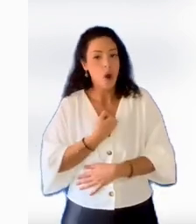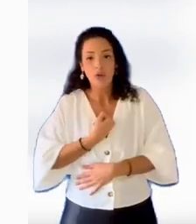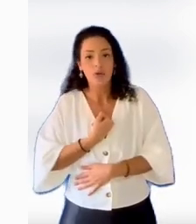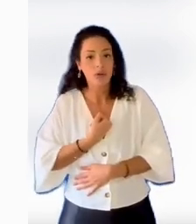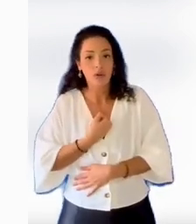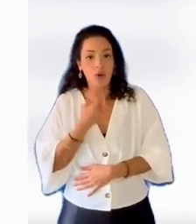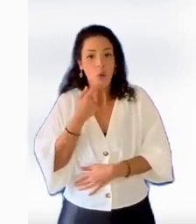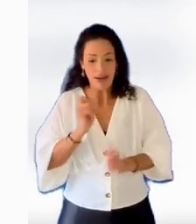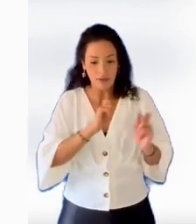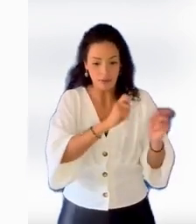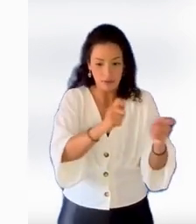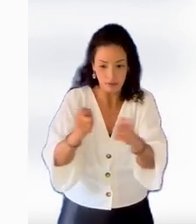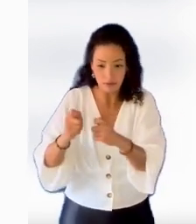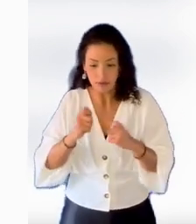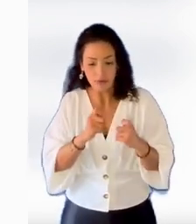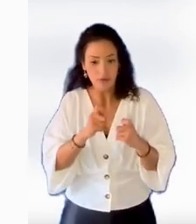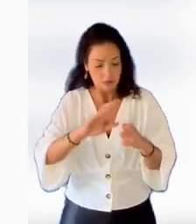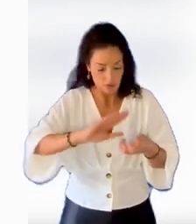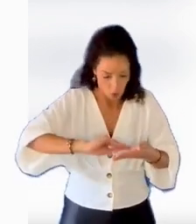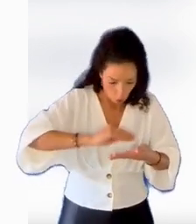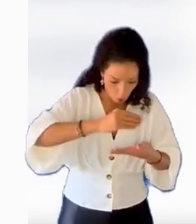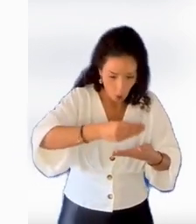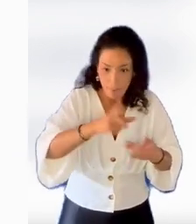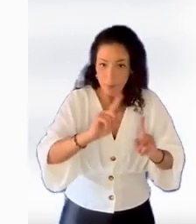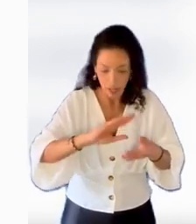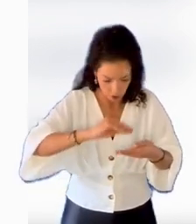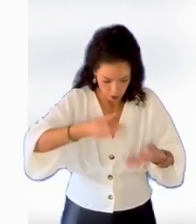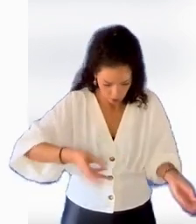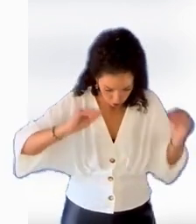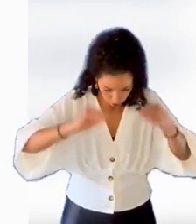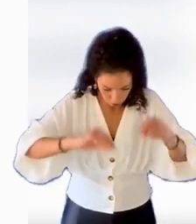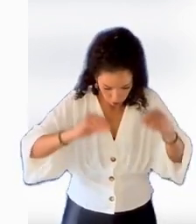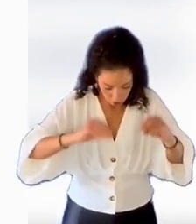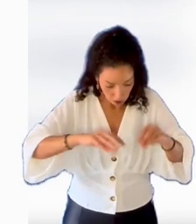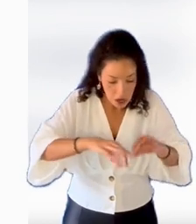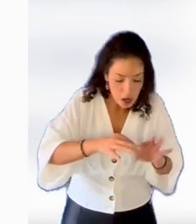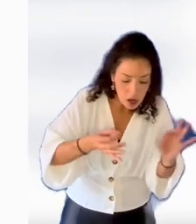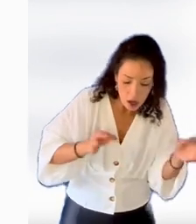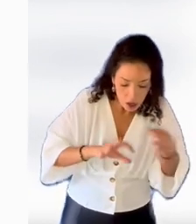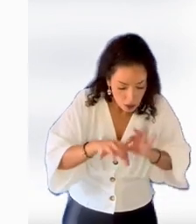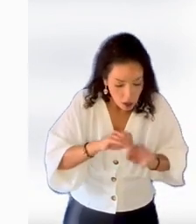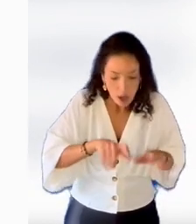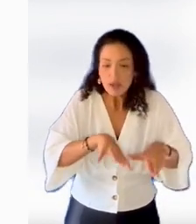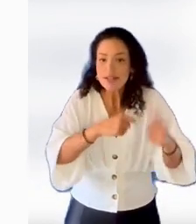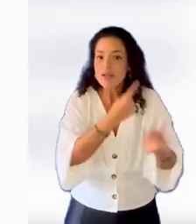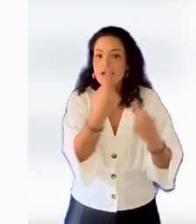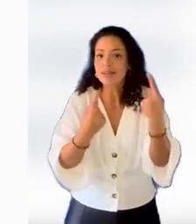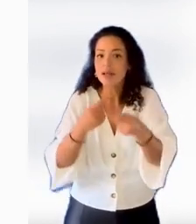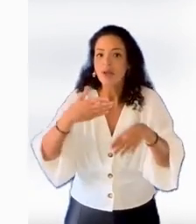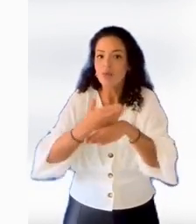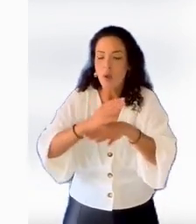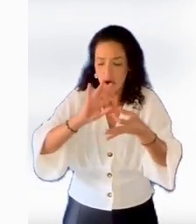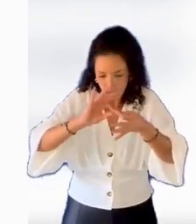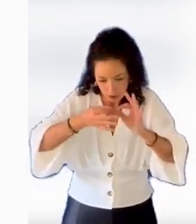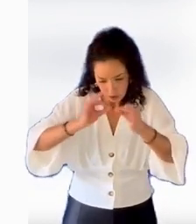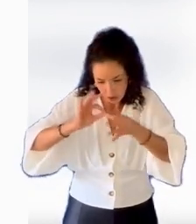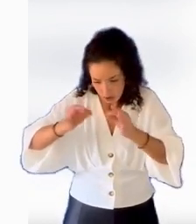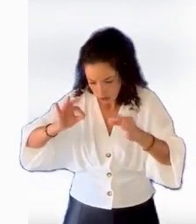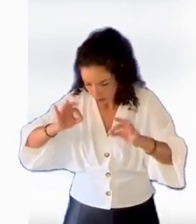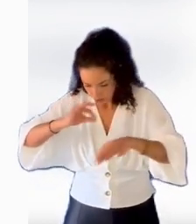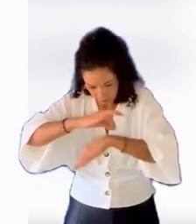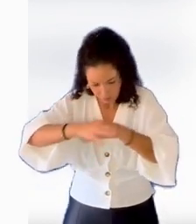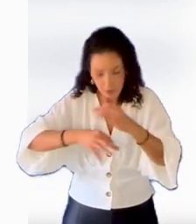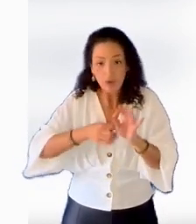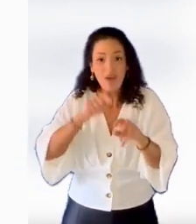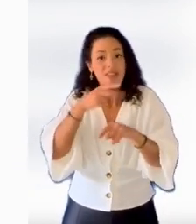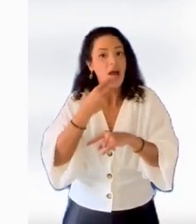As soon as they were distributed, the kits were opened, the contents emptied out onto the desk in front of them, and they'd begun to work. I lost them for